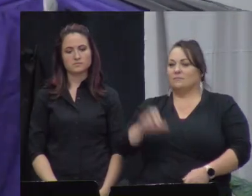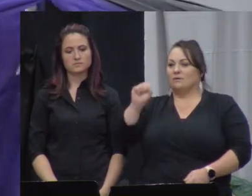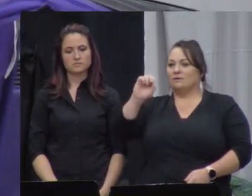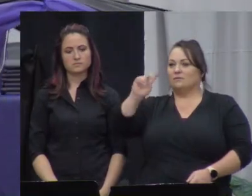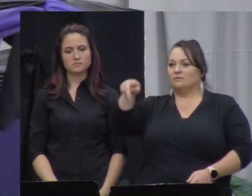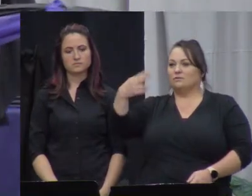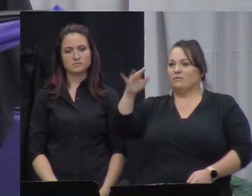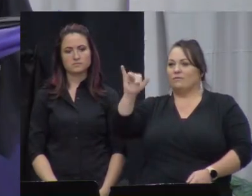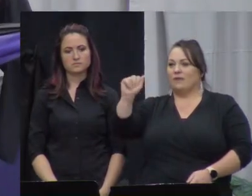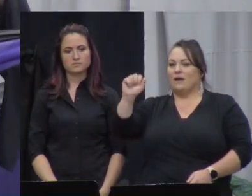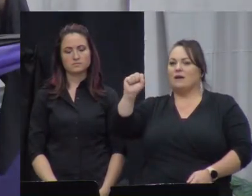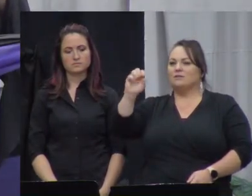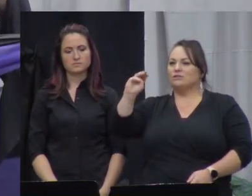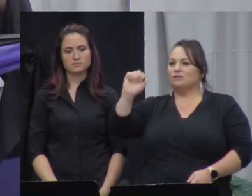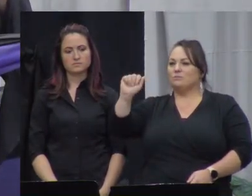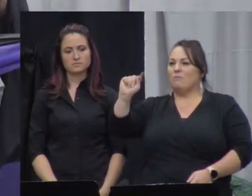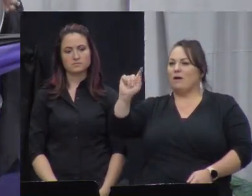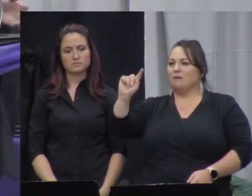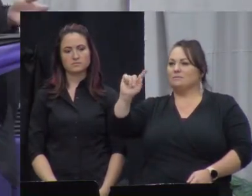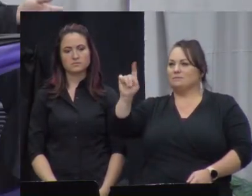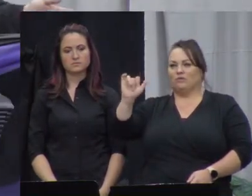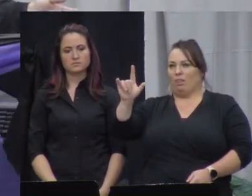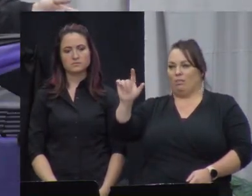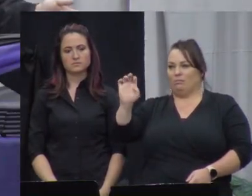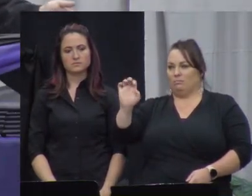Sophia Schmelzel.